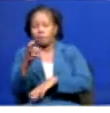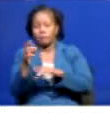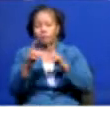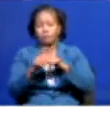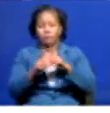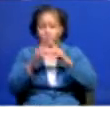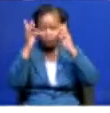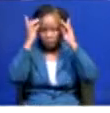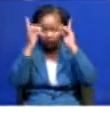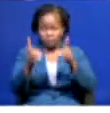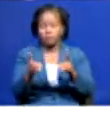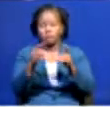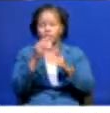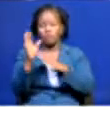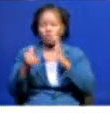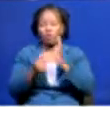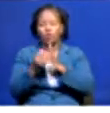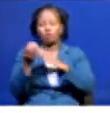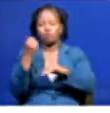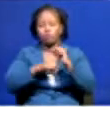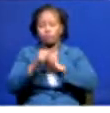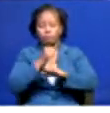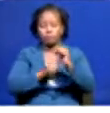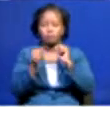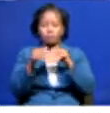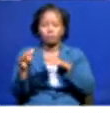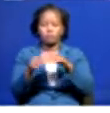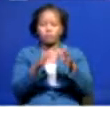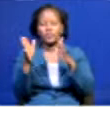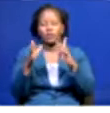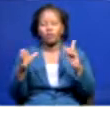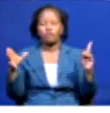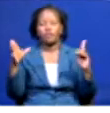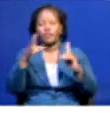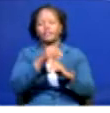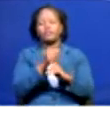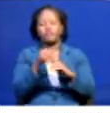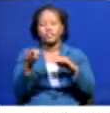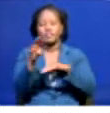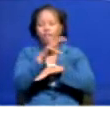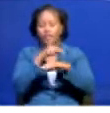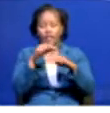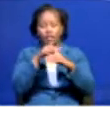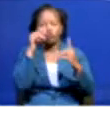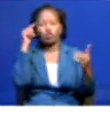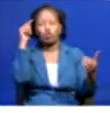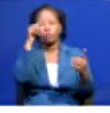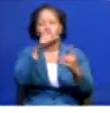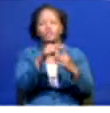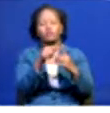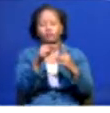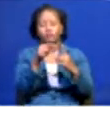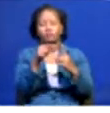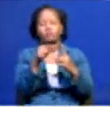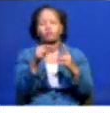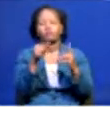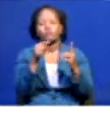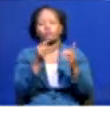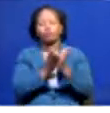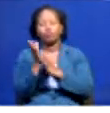determine realistic and practical ways and means of achieving national objectives through synergies